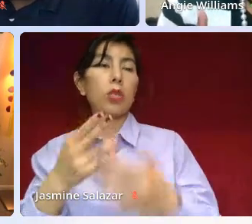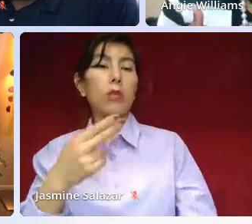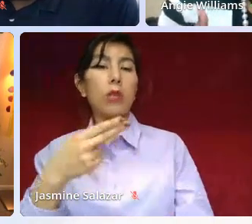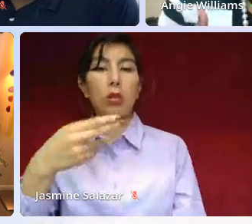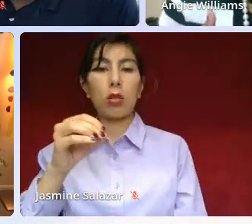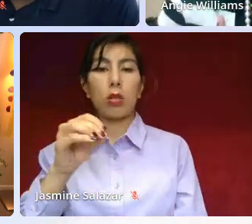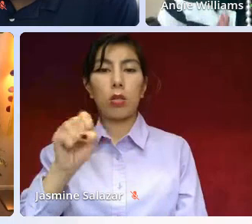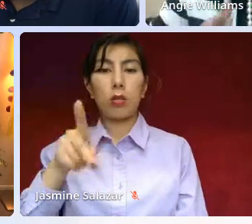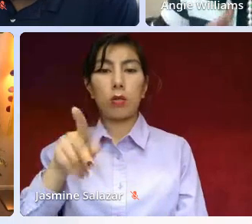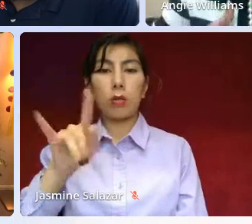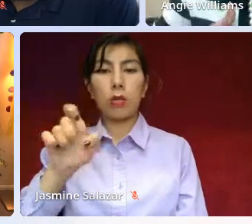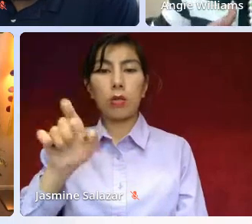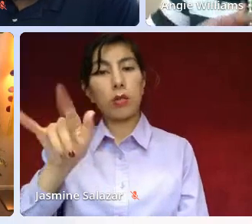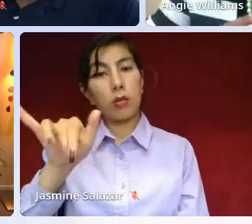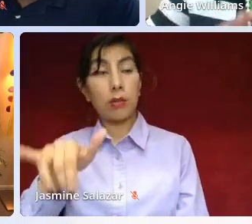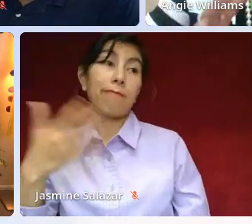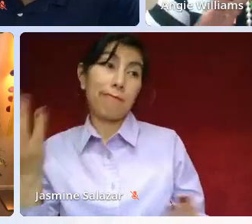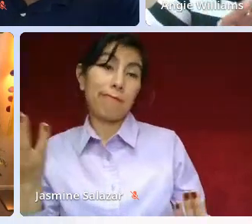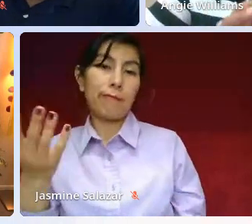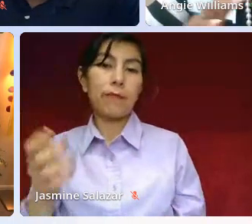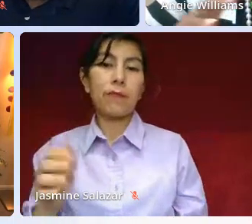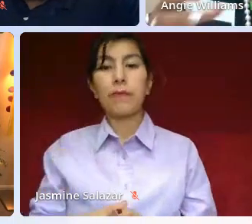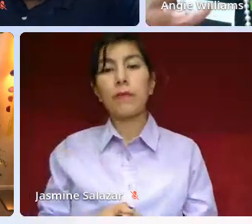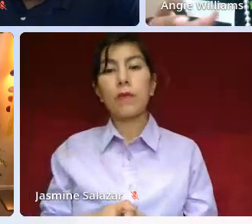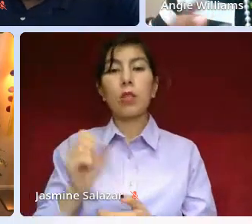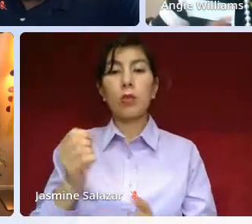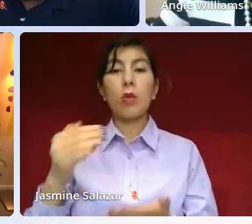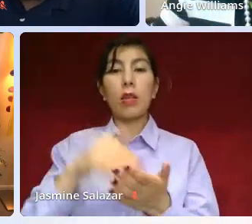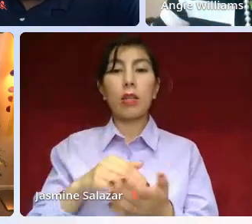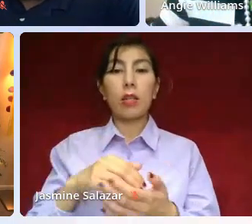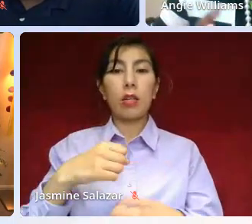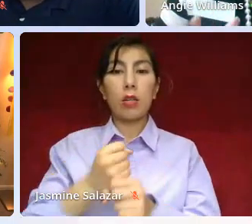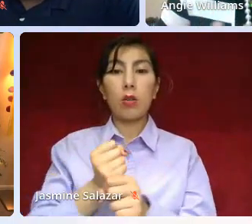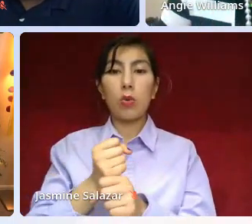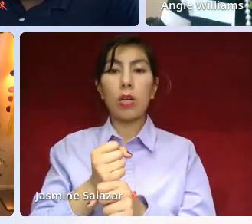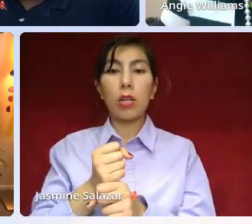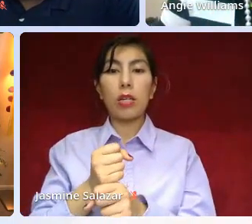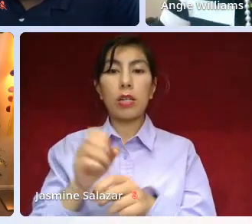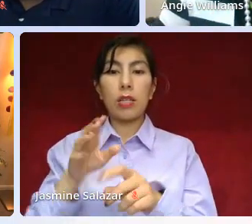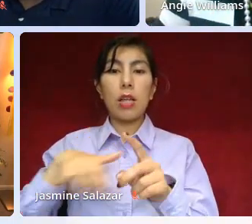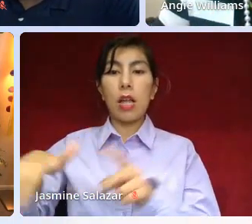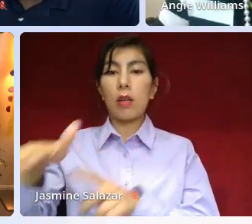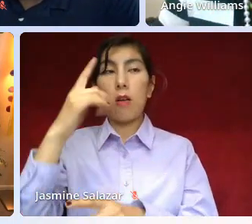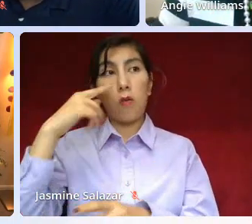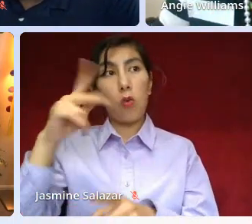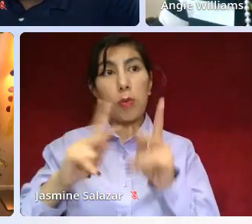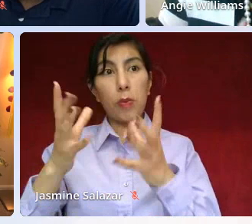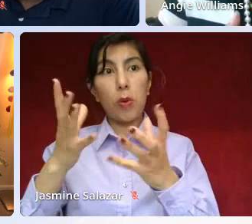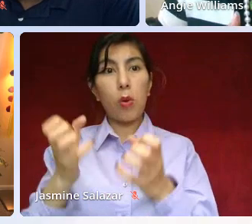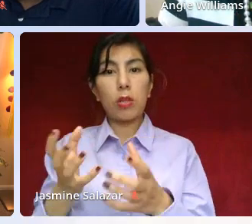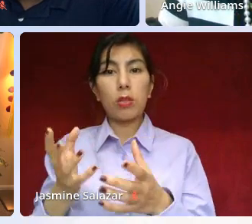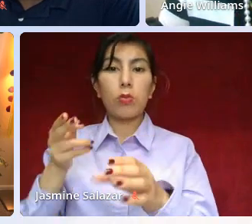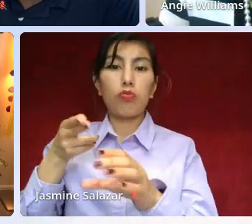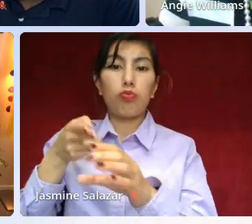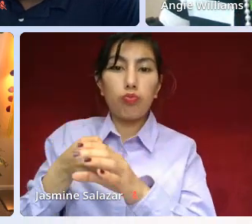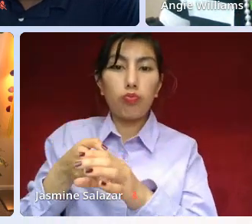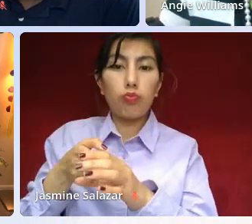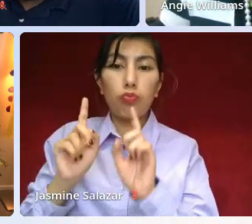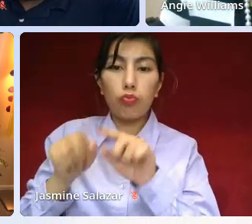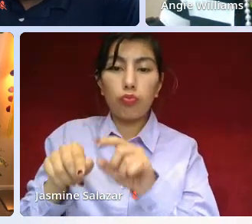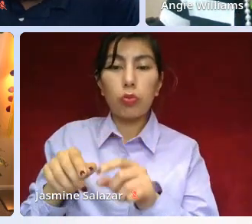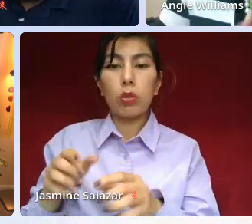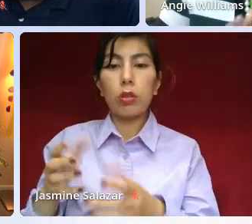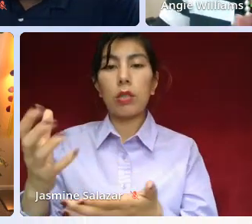that? So again, creating the atmosphere for people to want to come and receive